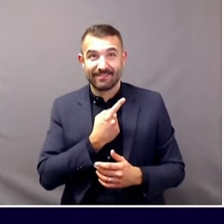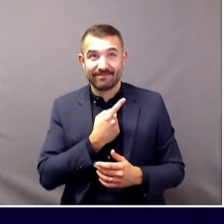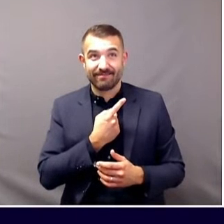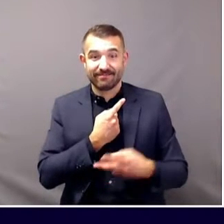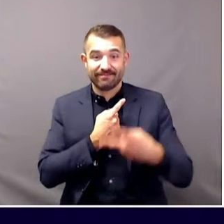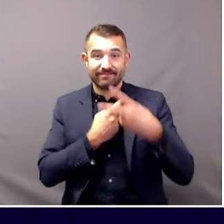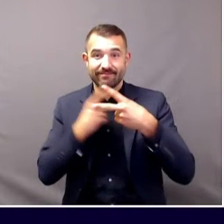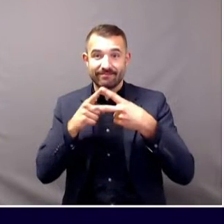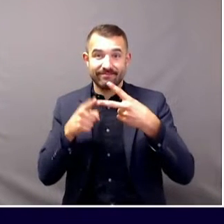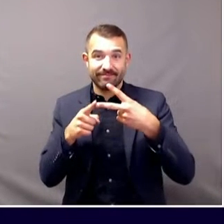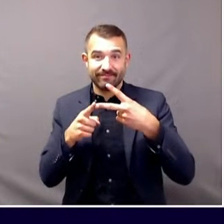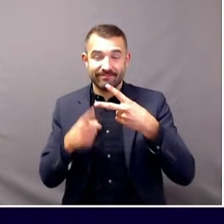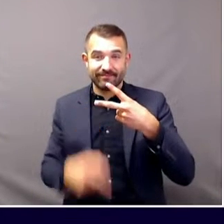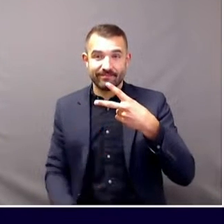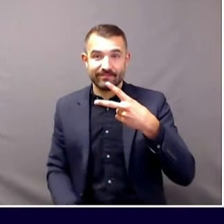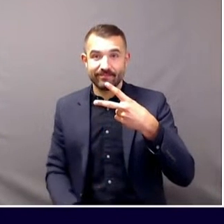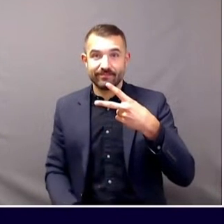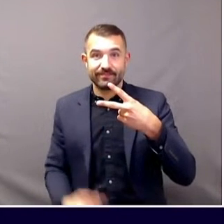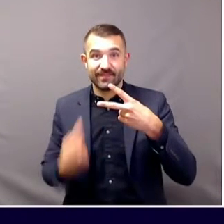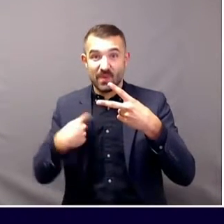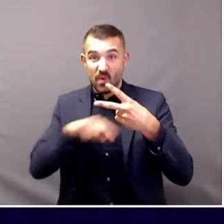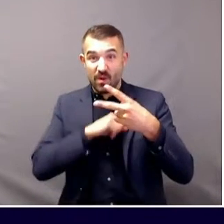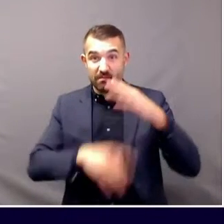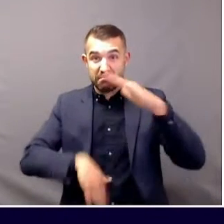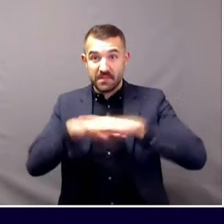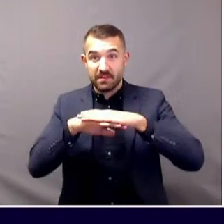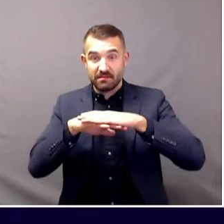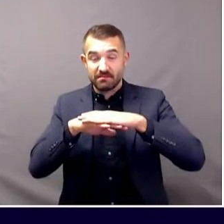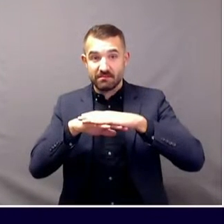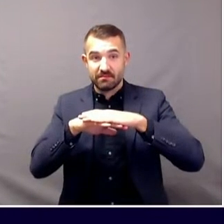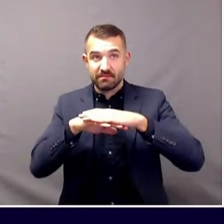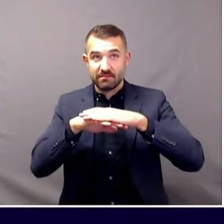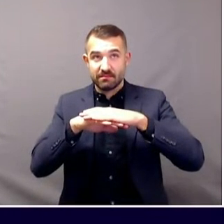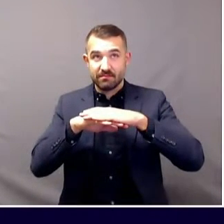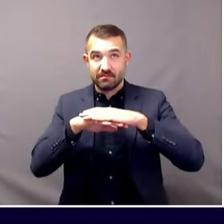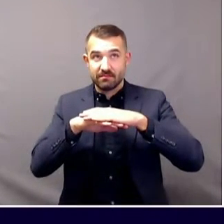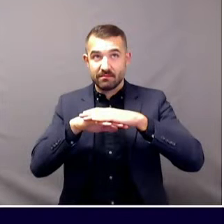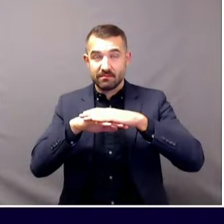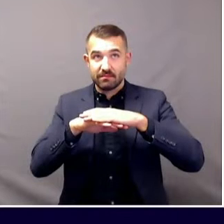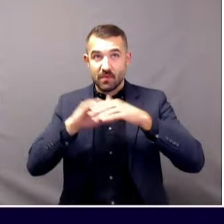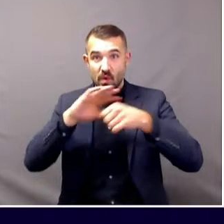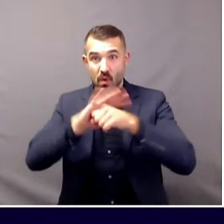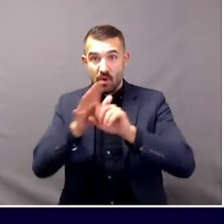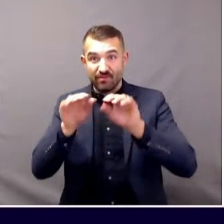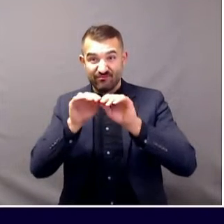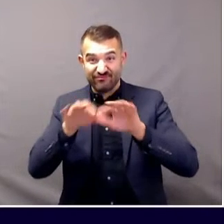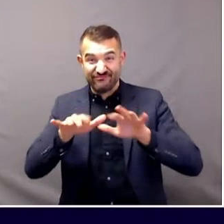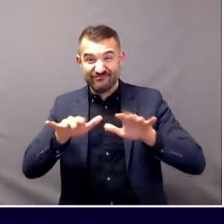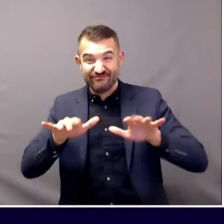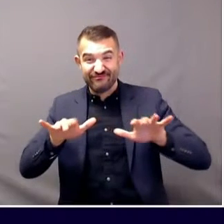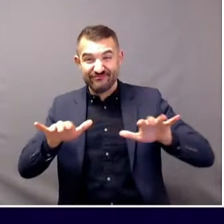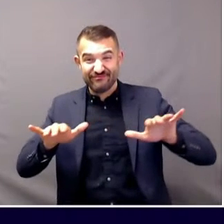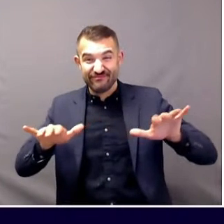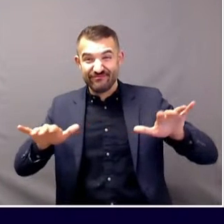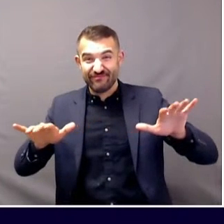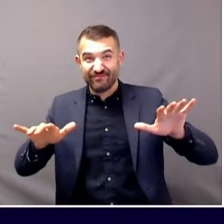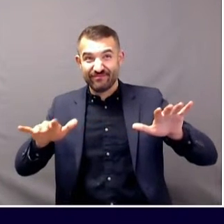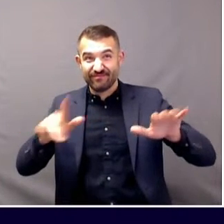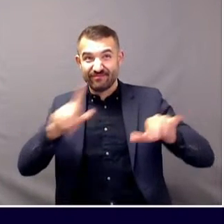there a theoretical limit at which the virus becomes so endemic everywhere around us,